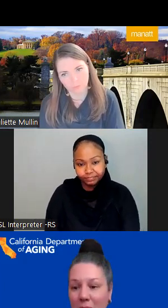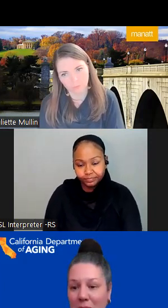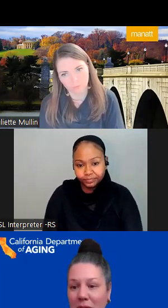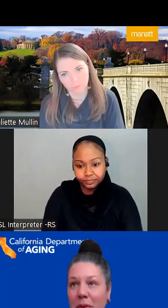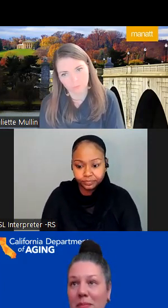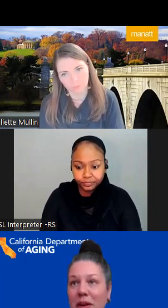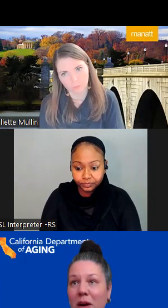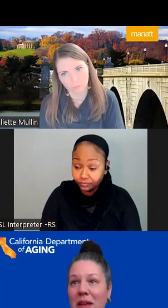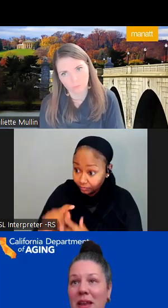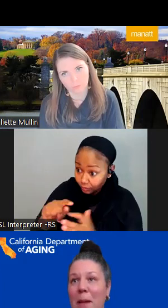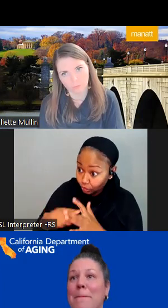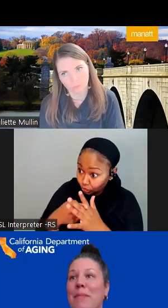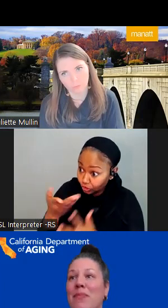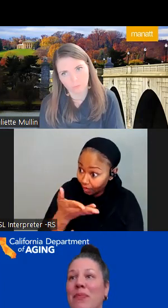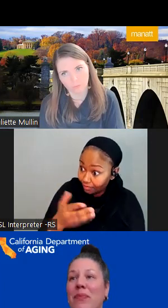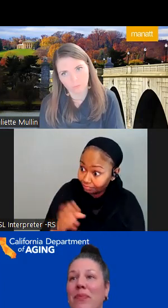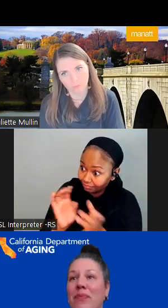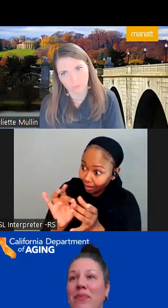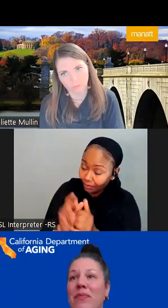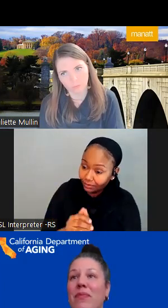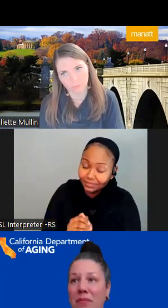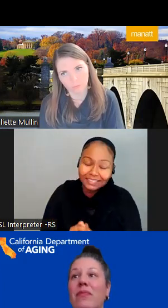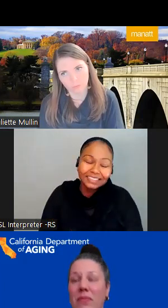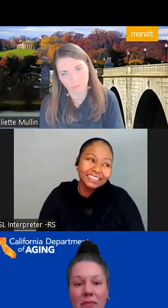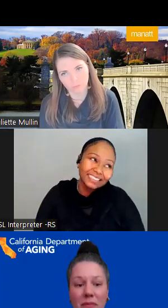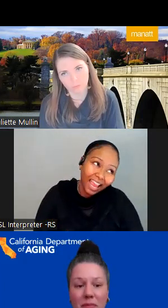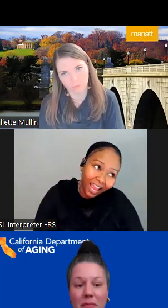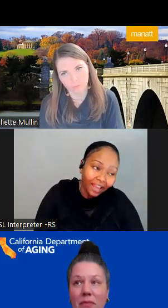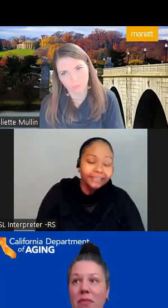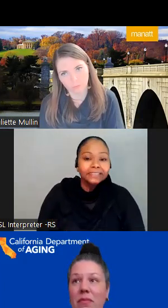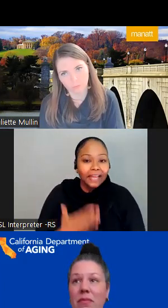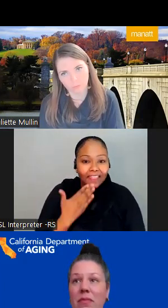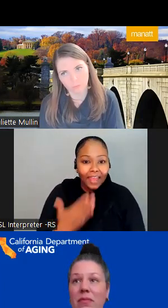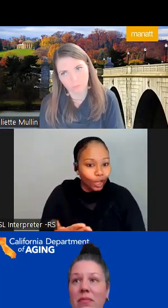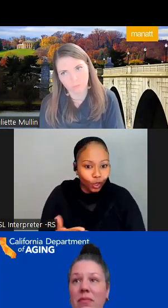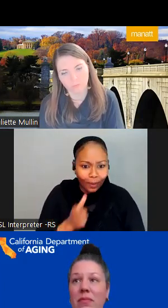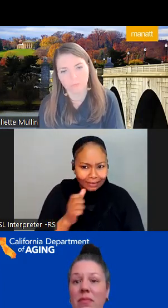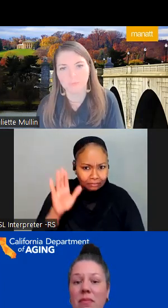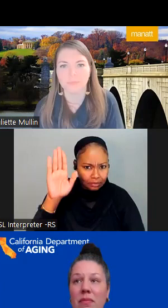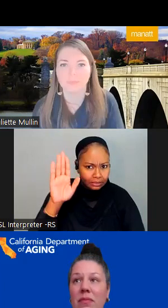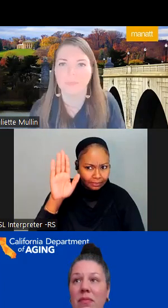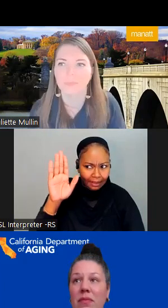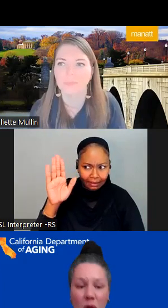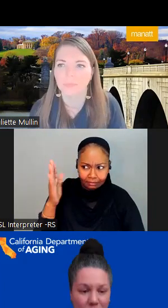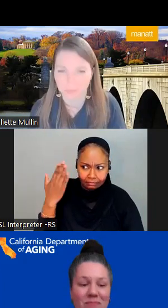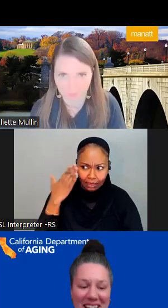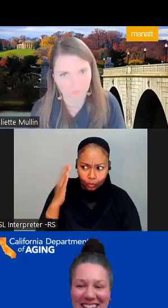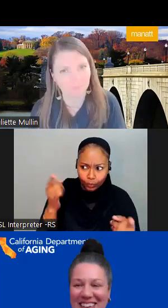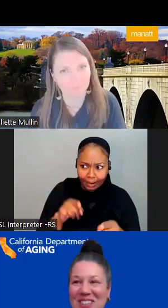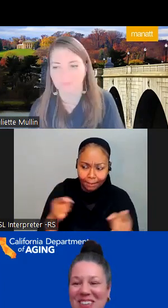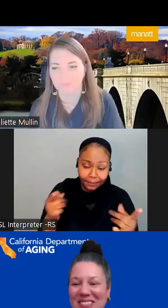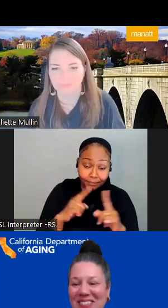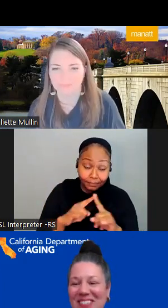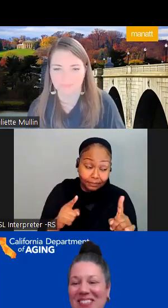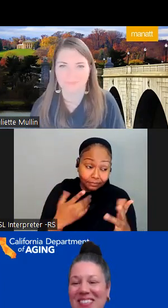You can go ahead and make your public comment. Yeah, thank you. I didn't have my hand raised, so I'm not sure what happened, but thank you. Oh, I